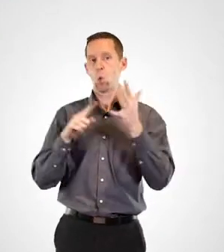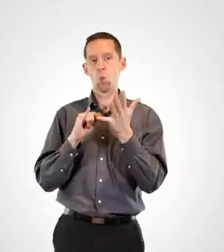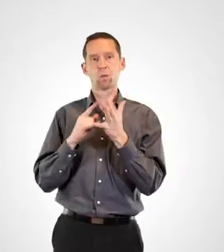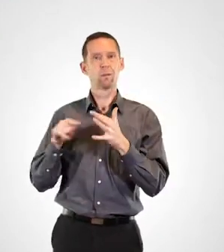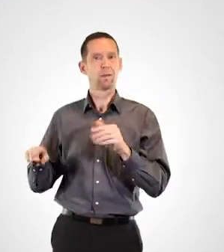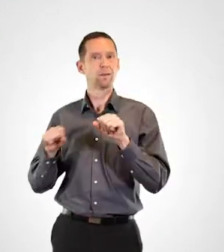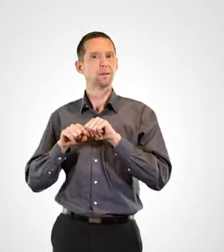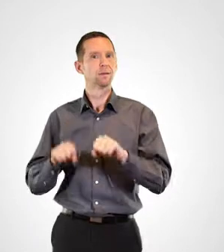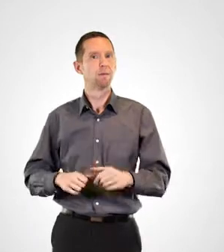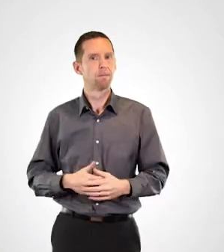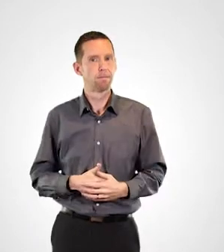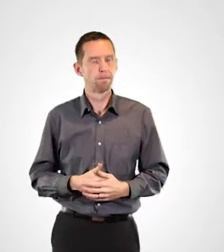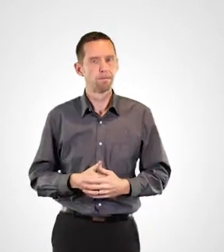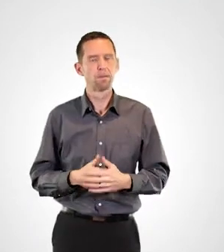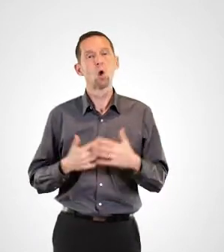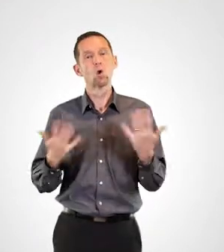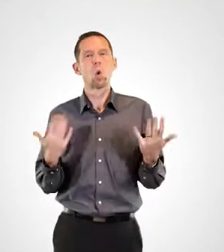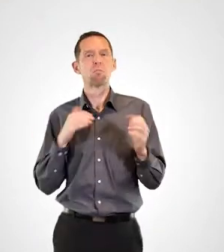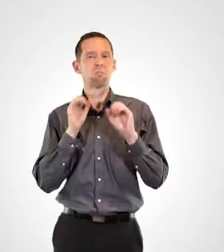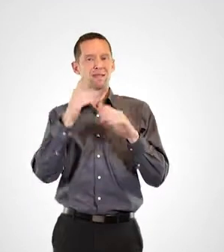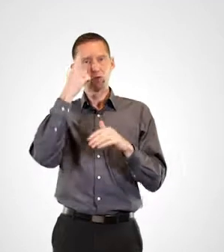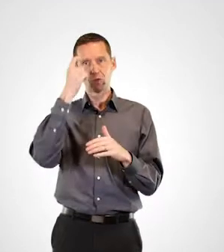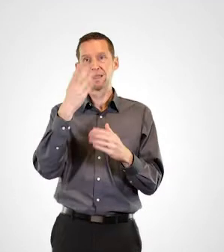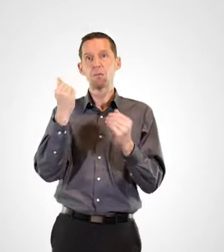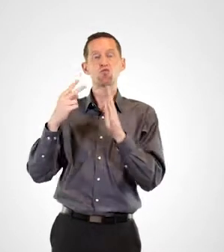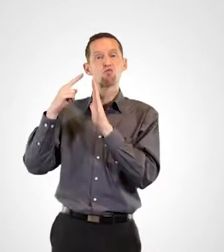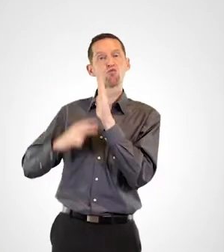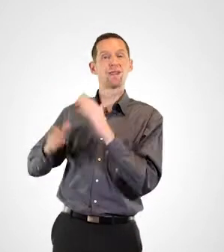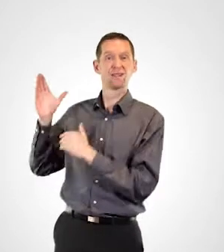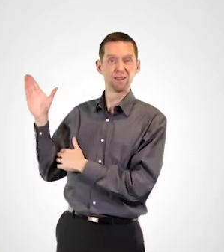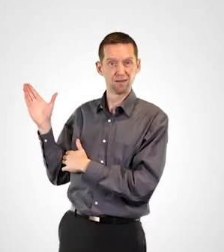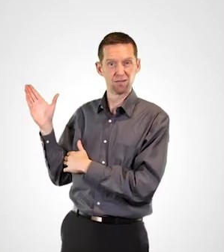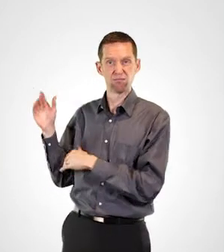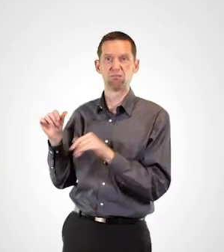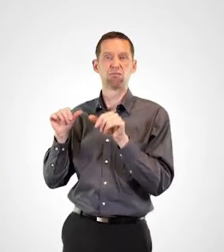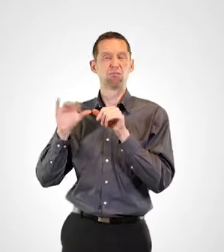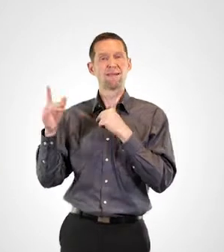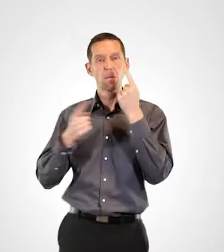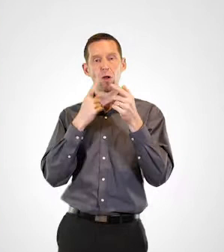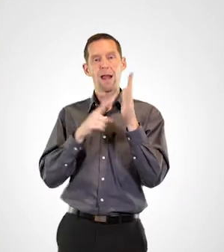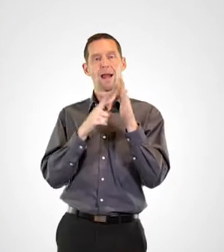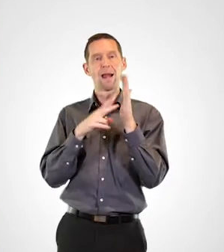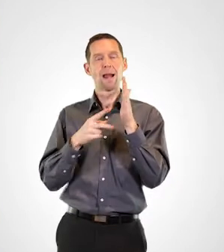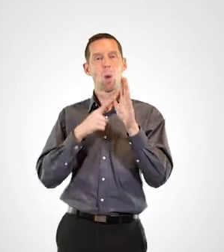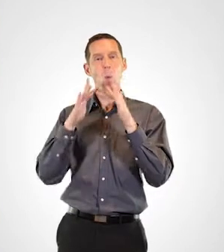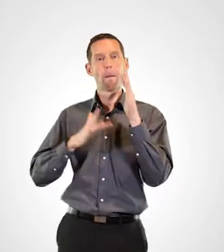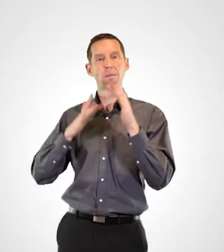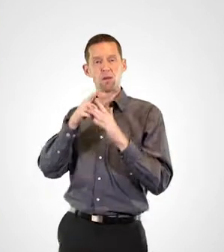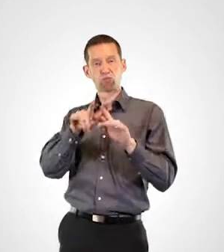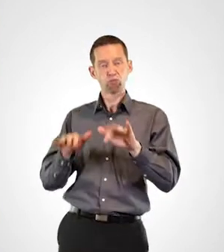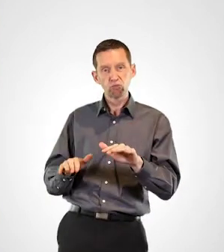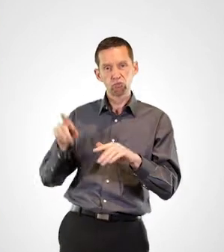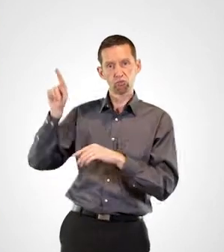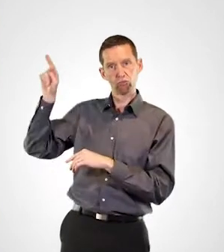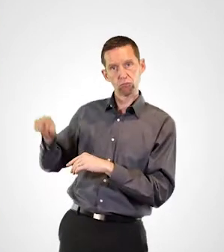to use this. So again, here's some suggested readings for you. Lots of excellent information on the LENA website. I encourage you to go there,